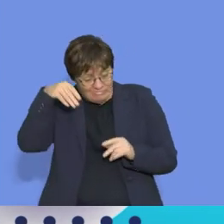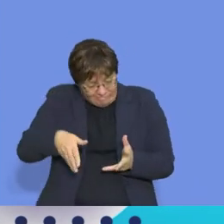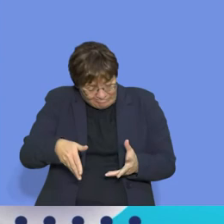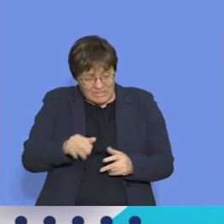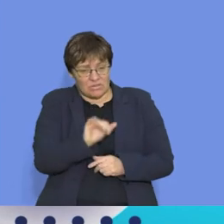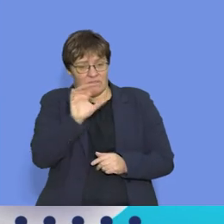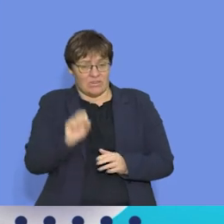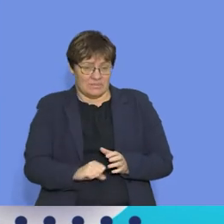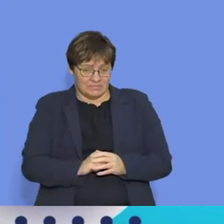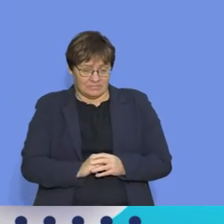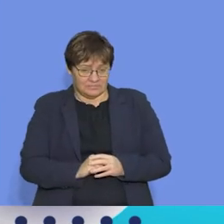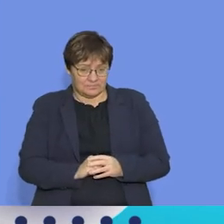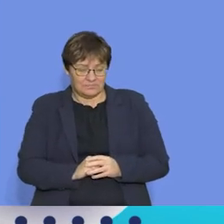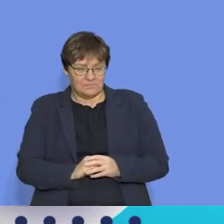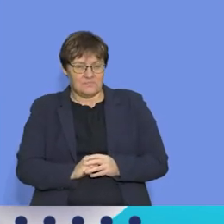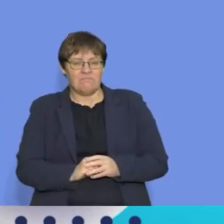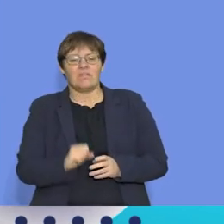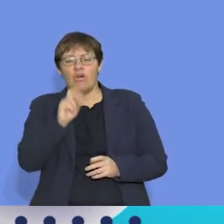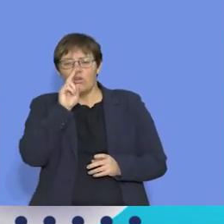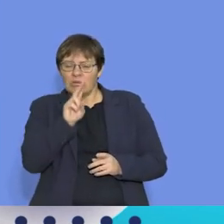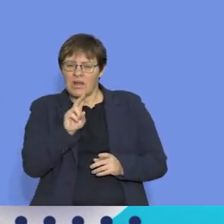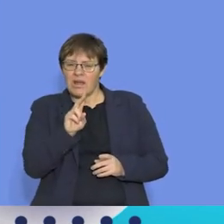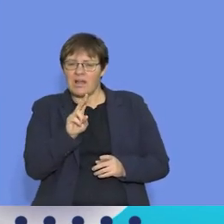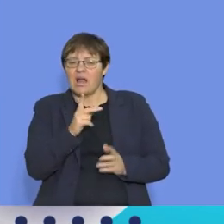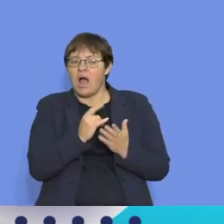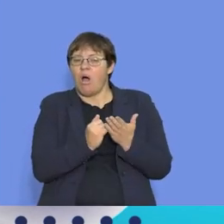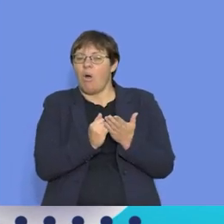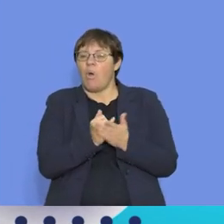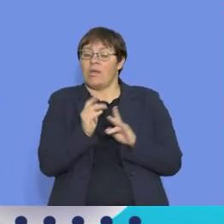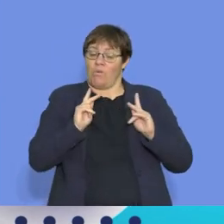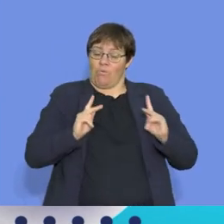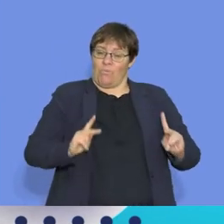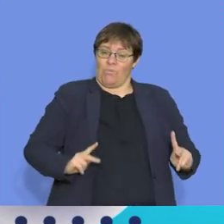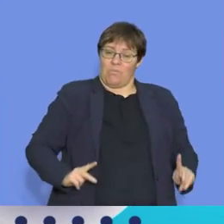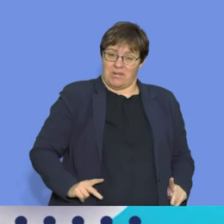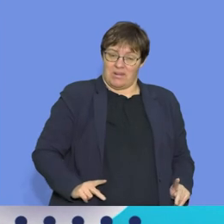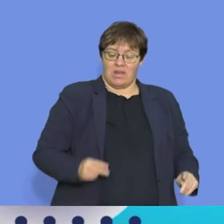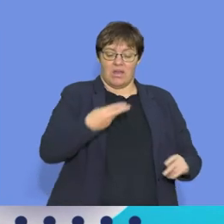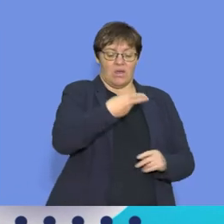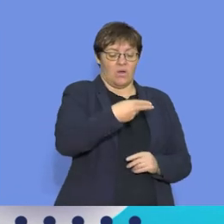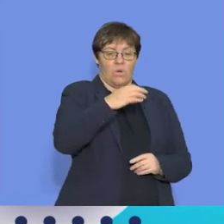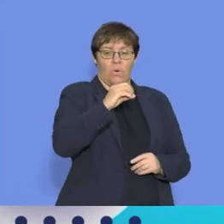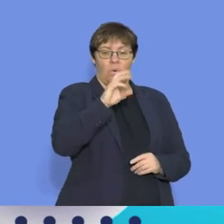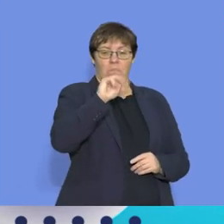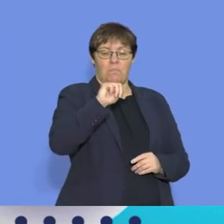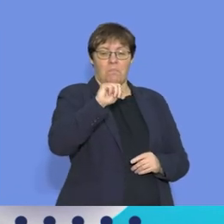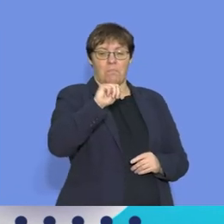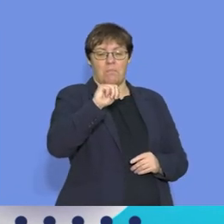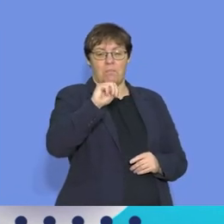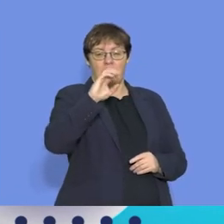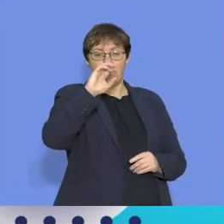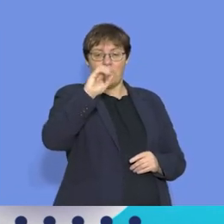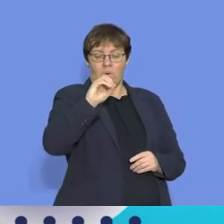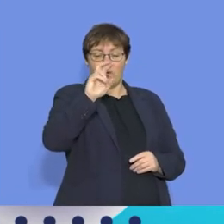found in South Africa. We're going to look at some of the early human or hominin